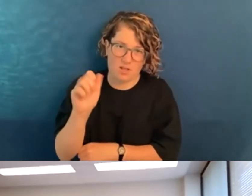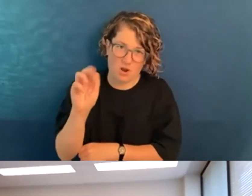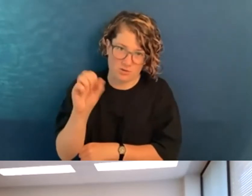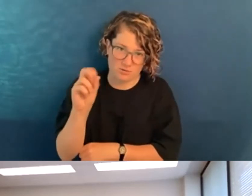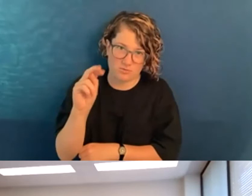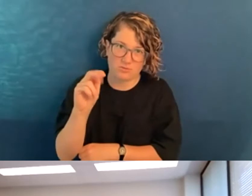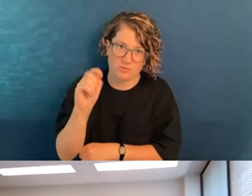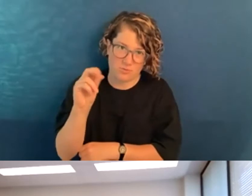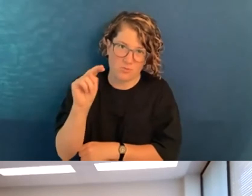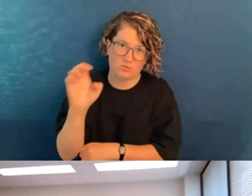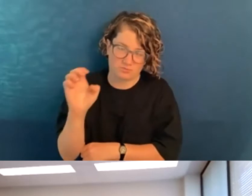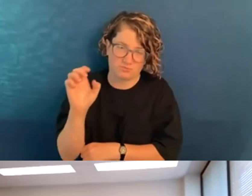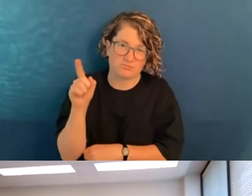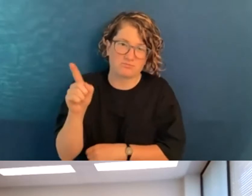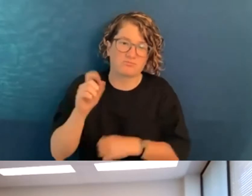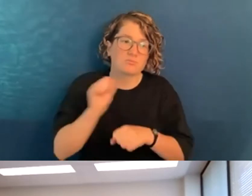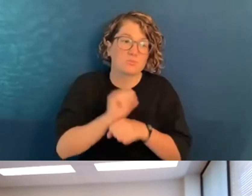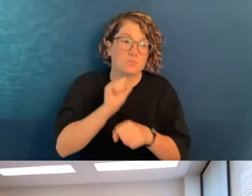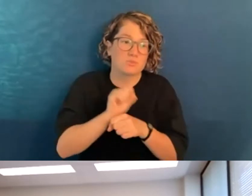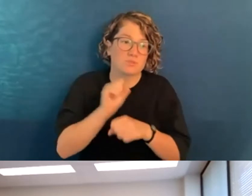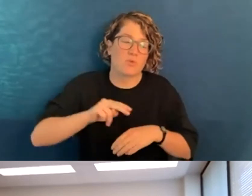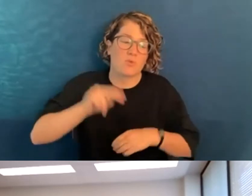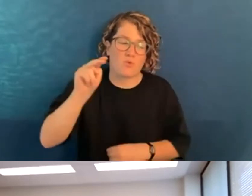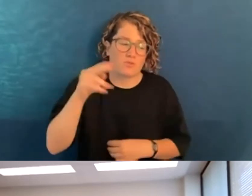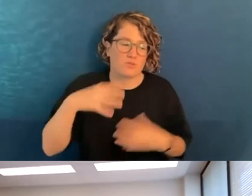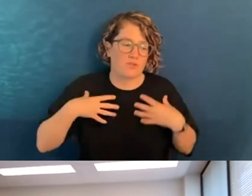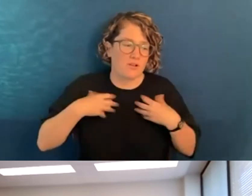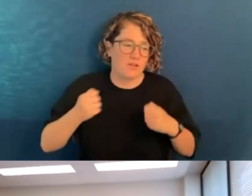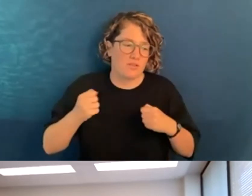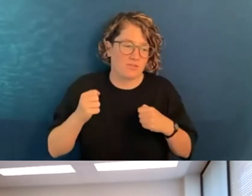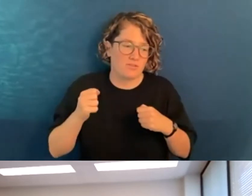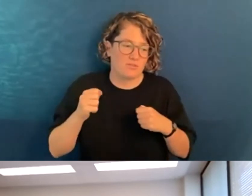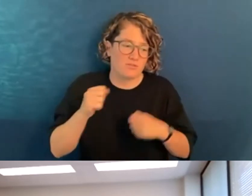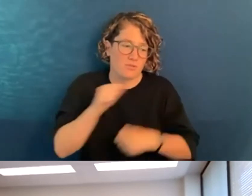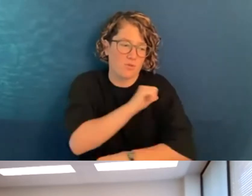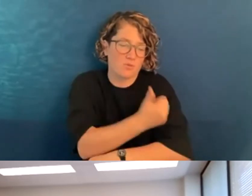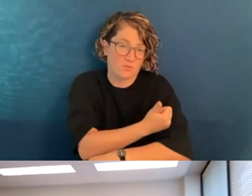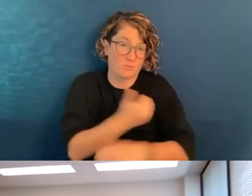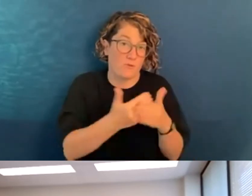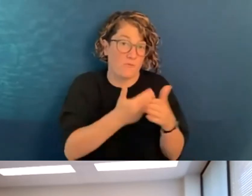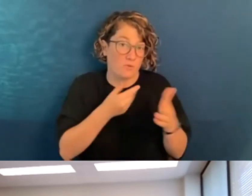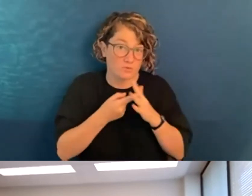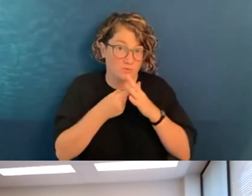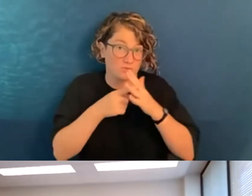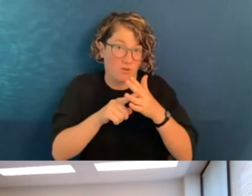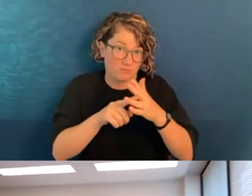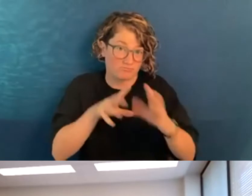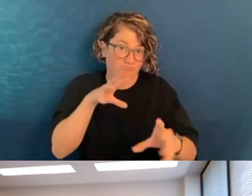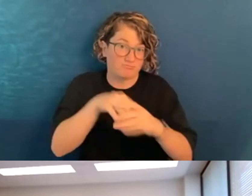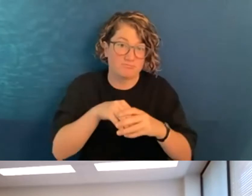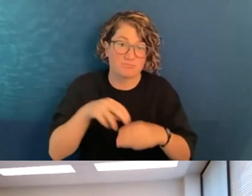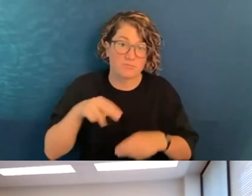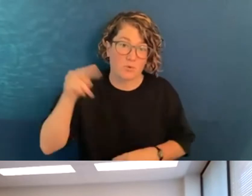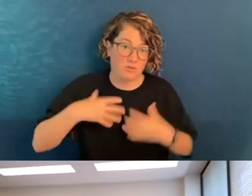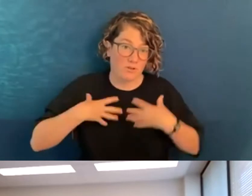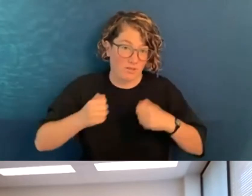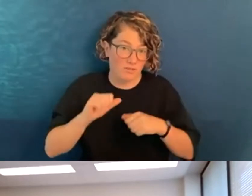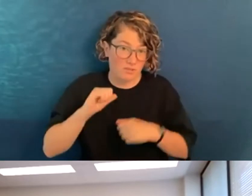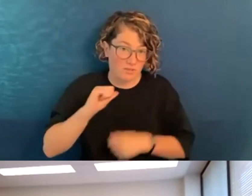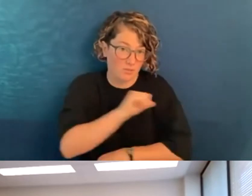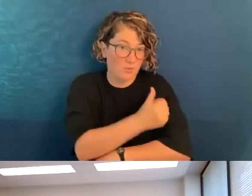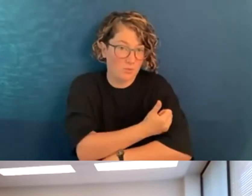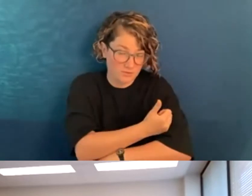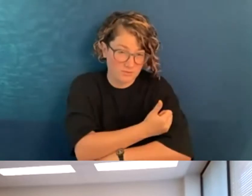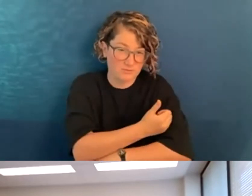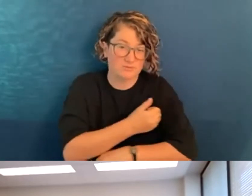Indigenous Health, Northern Health Authority. And before joining Northern Health Authority, Dr. Larstone was with the